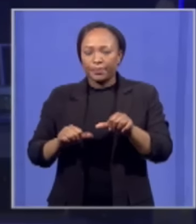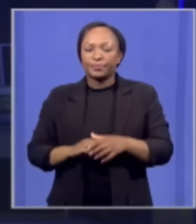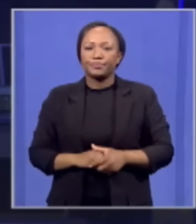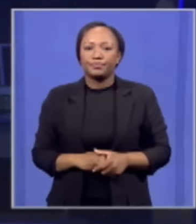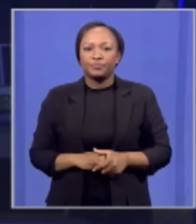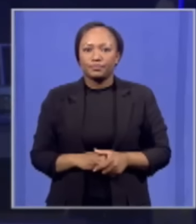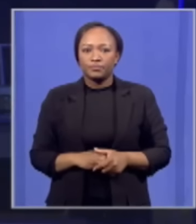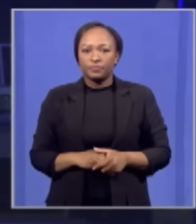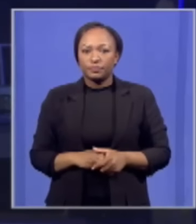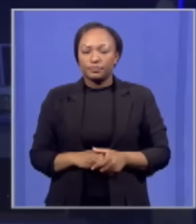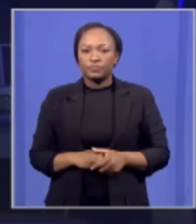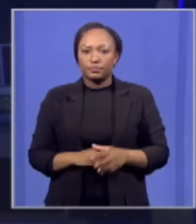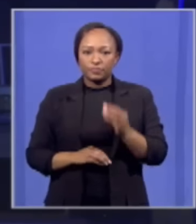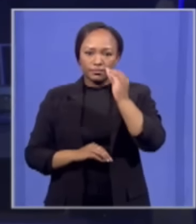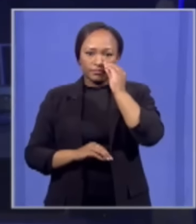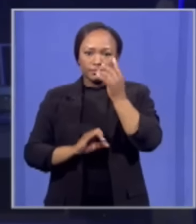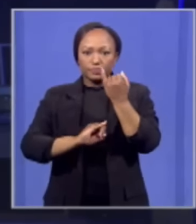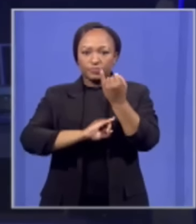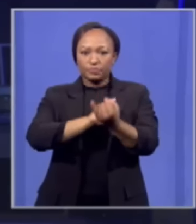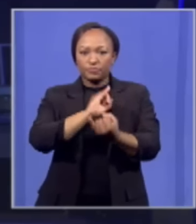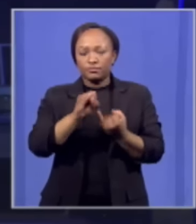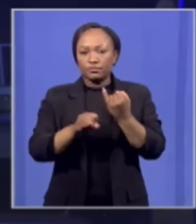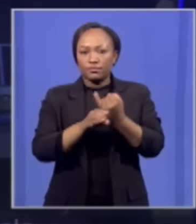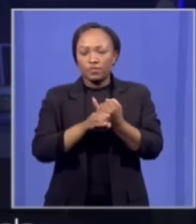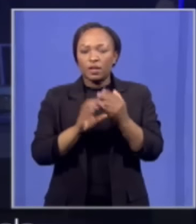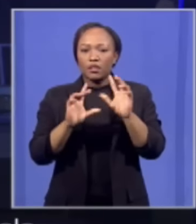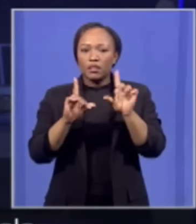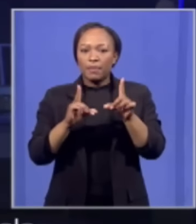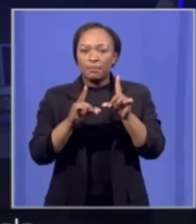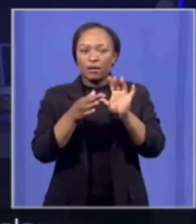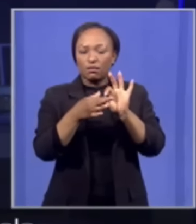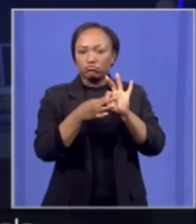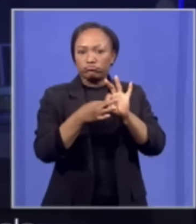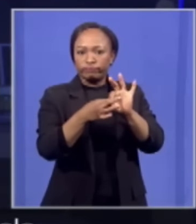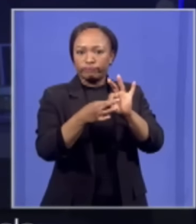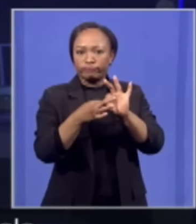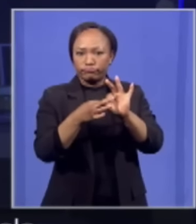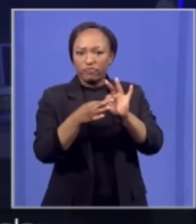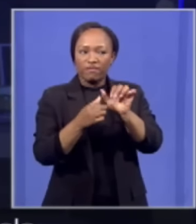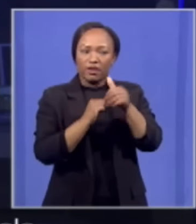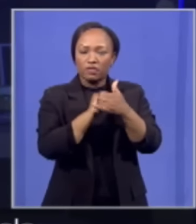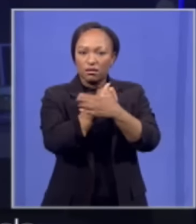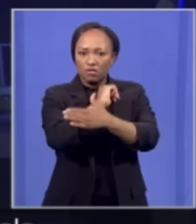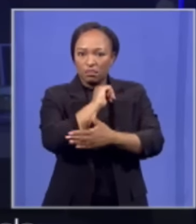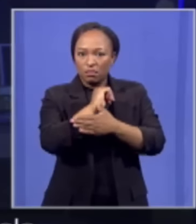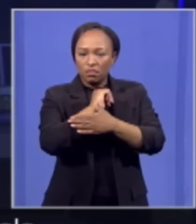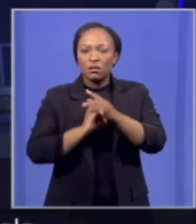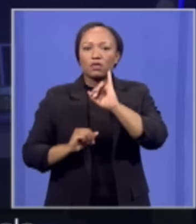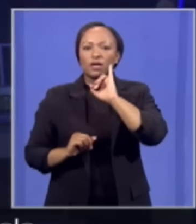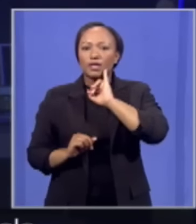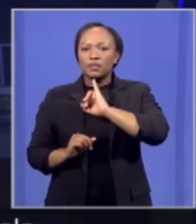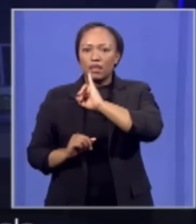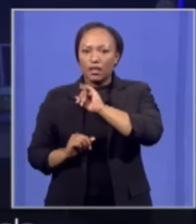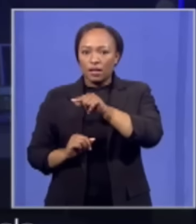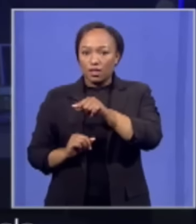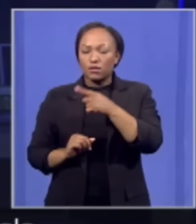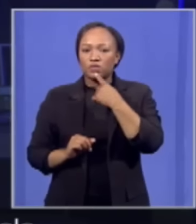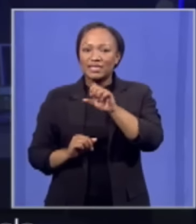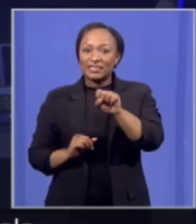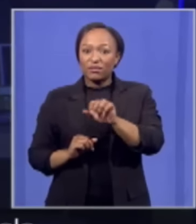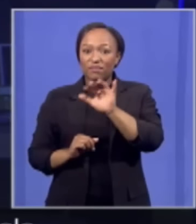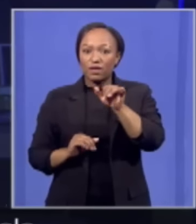Moima Chabinteng re fumana hore lefapha la dikamano tsa matjhaba le bolela hore le fumane tsebiso ho tswa mmusong wa Israel hore ma-Afrika Borwa ao e neng le